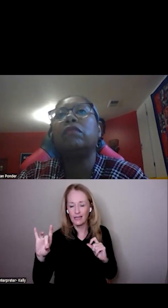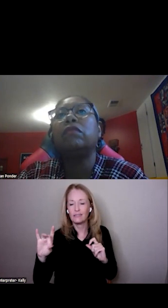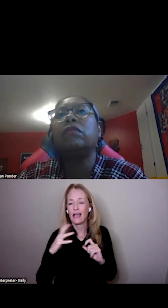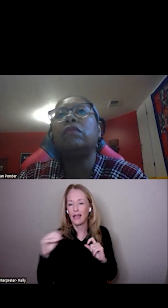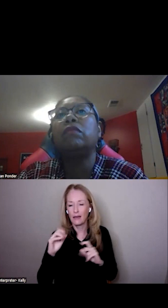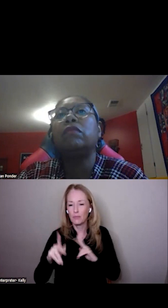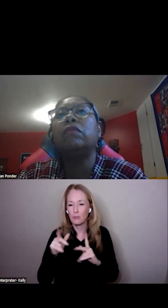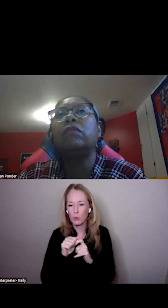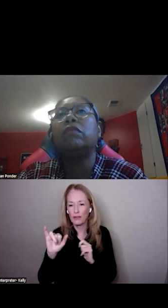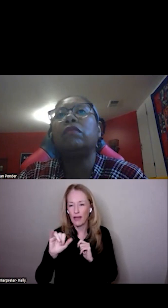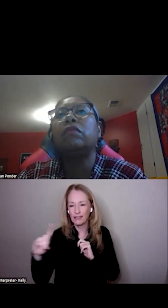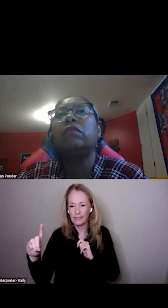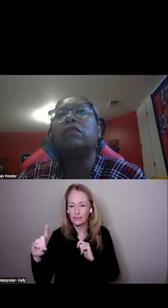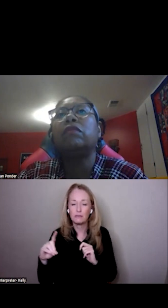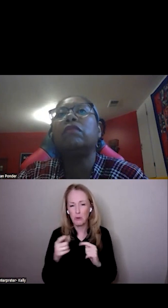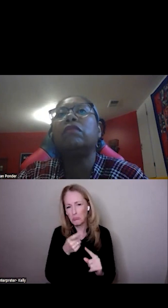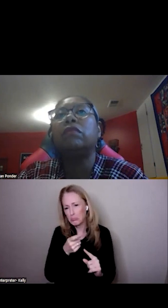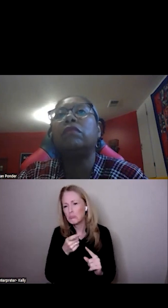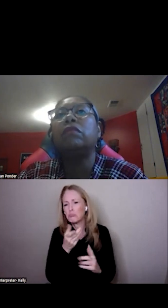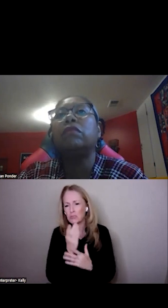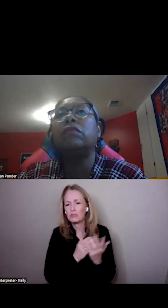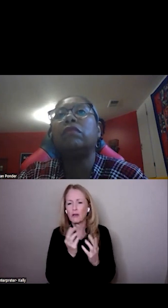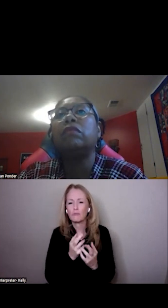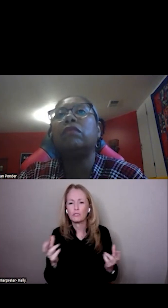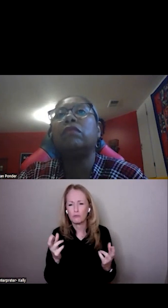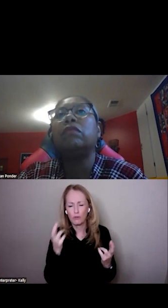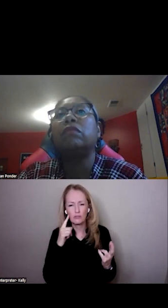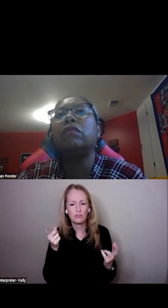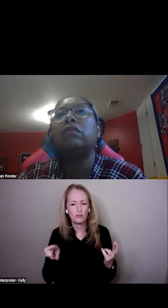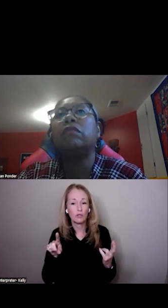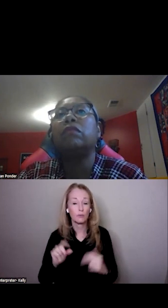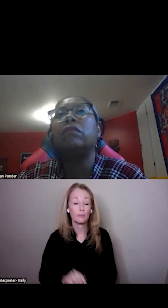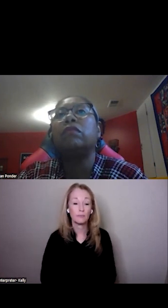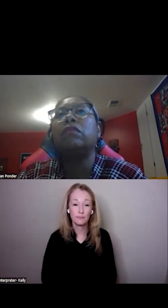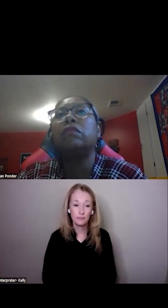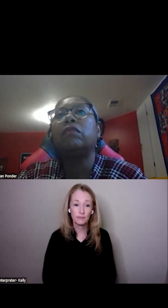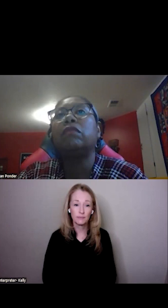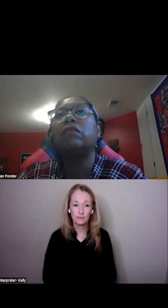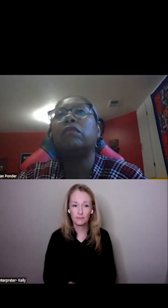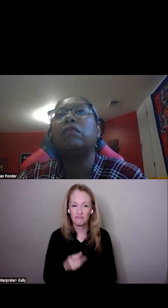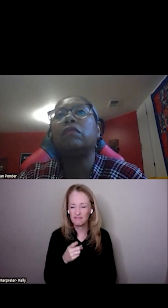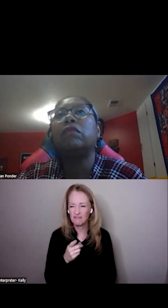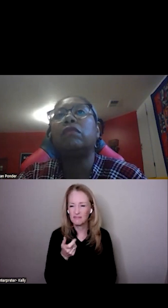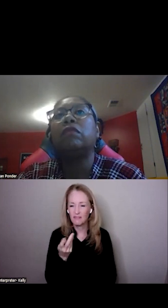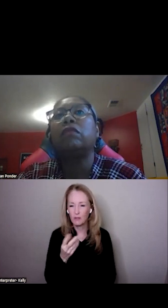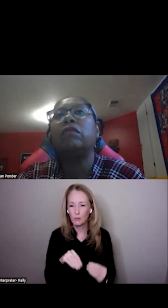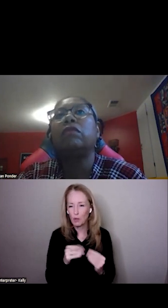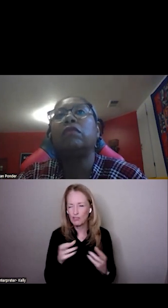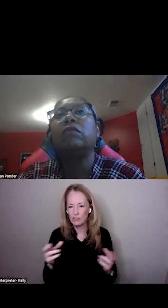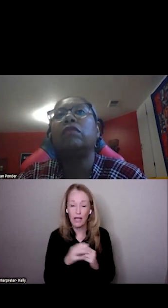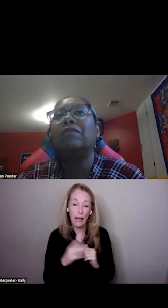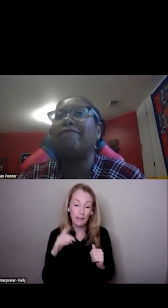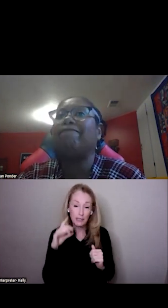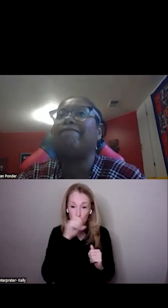just wanted to leave those as resources with you, and a few more resources there. So I'm assuming people can